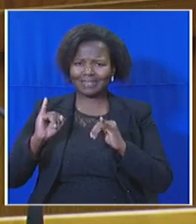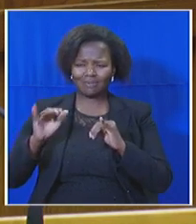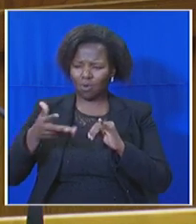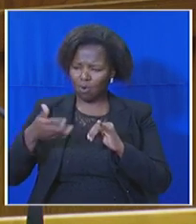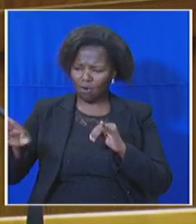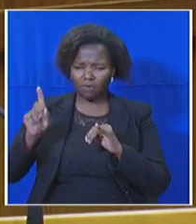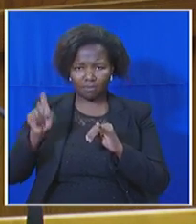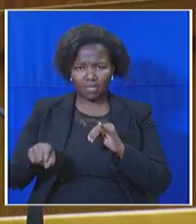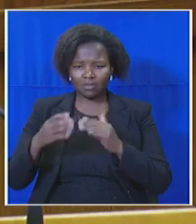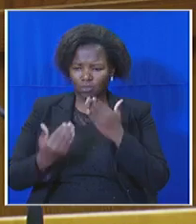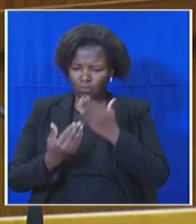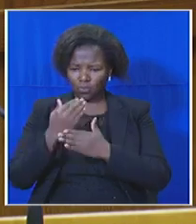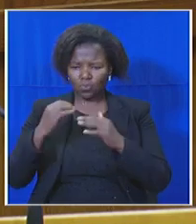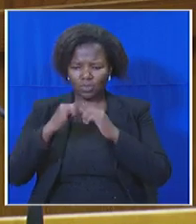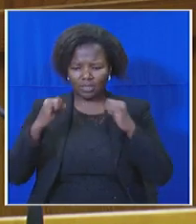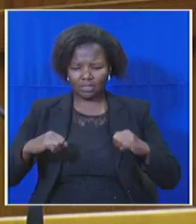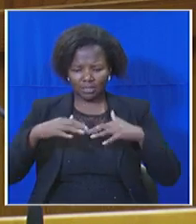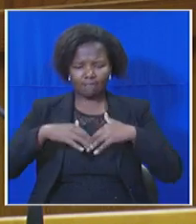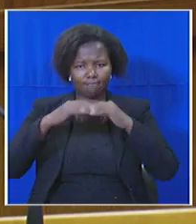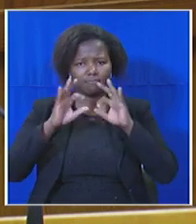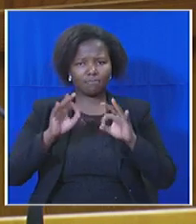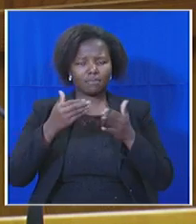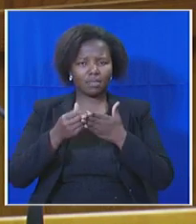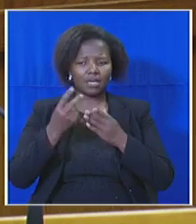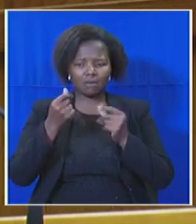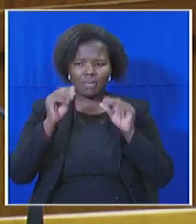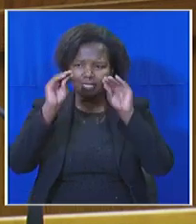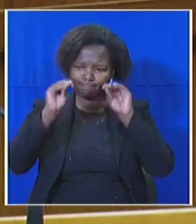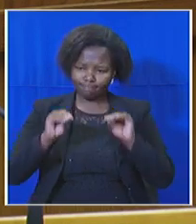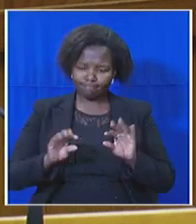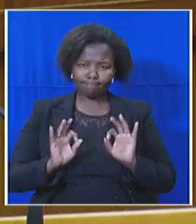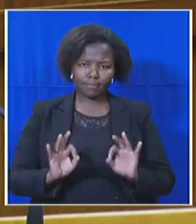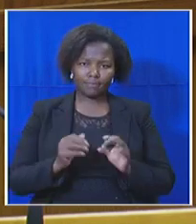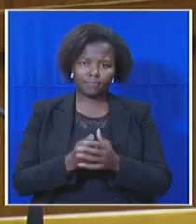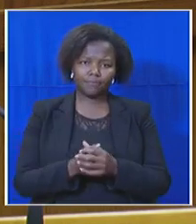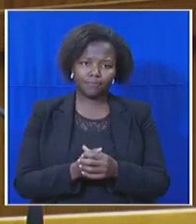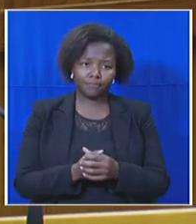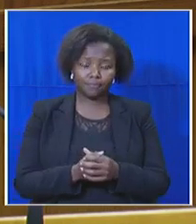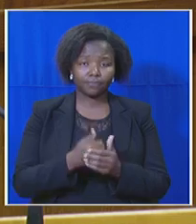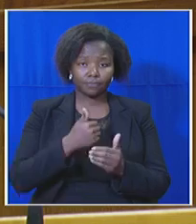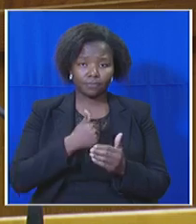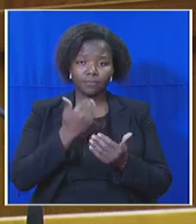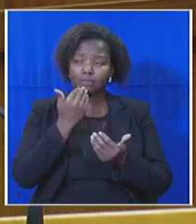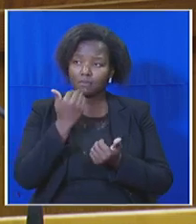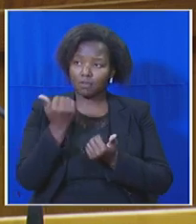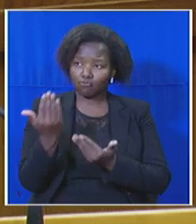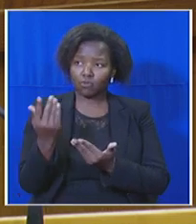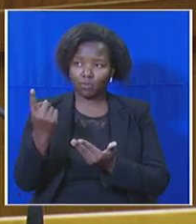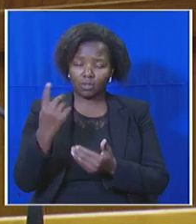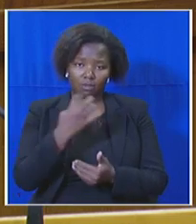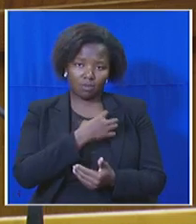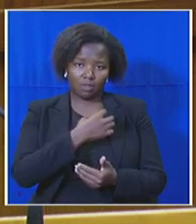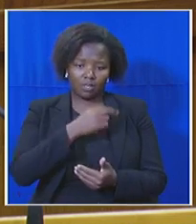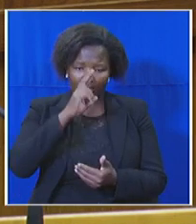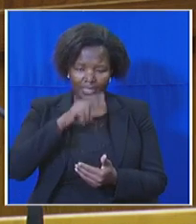ensure complete, accurate, and reliable financial information and reporting. We are recommending that the minister should submit a progress report